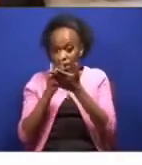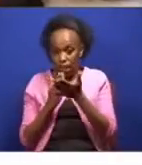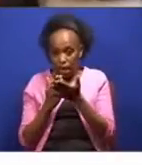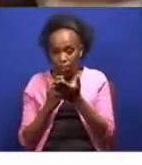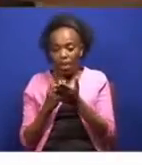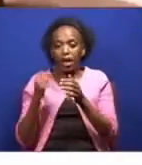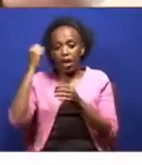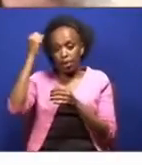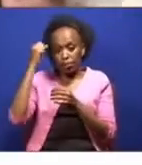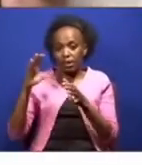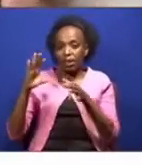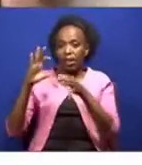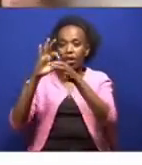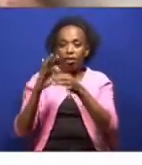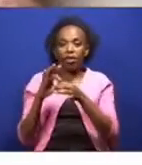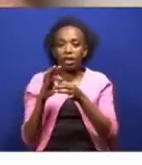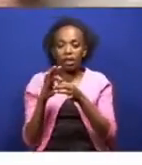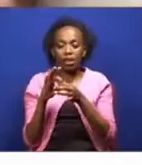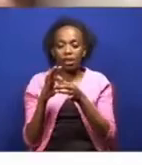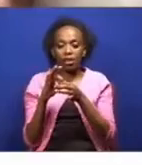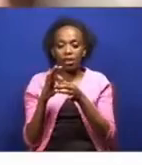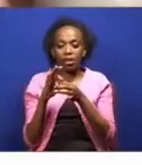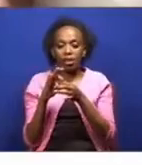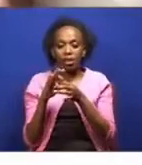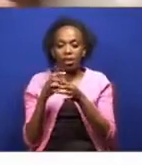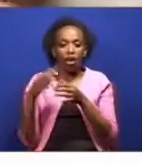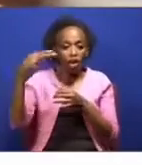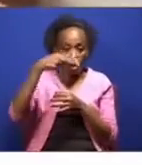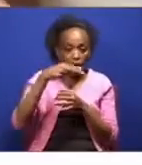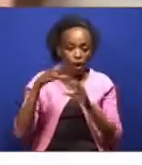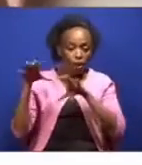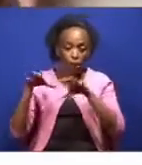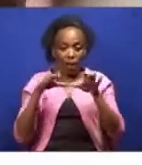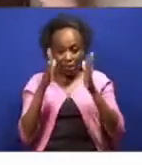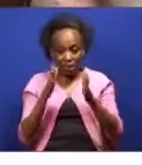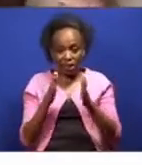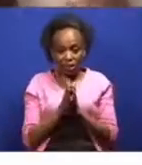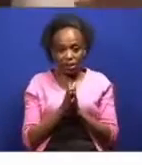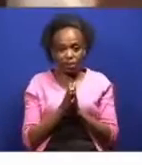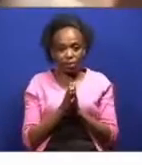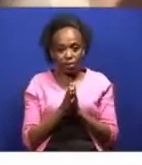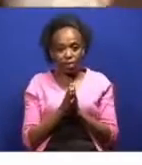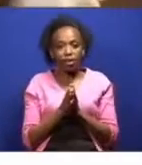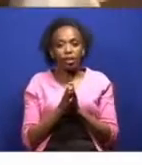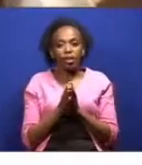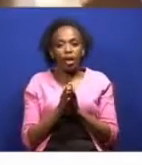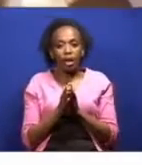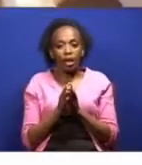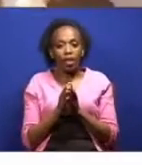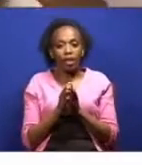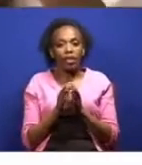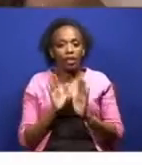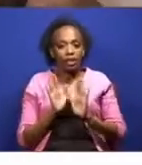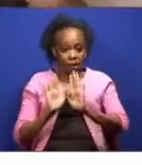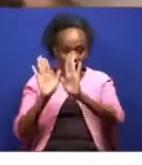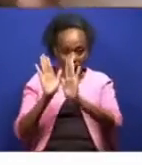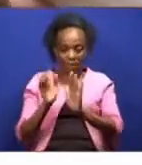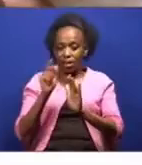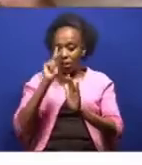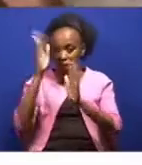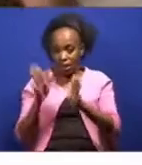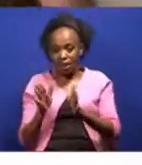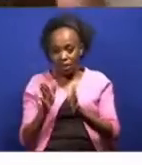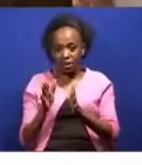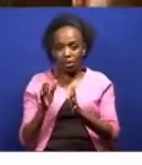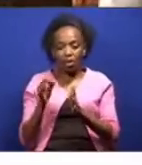and politically connected oil marketers, deliberately depriving Kenyans of